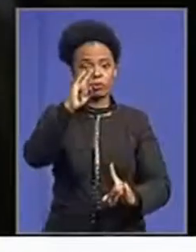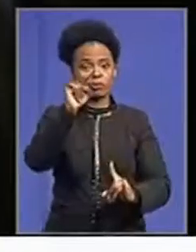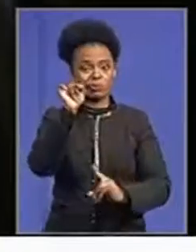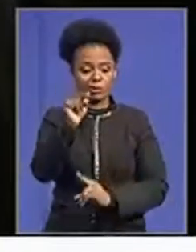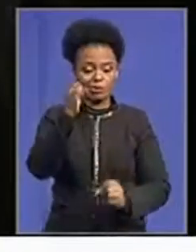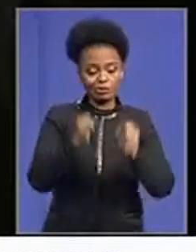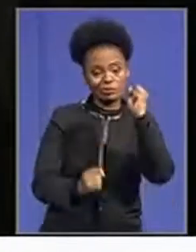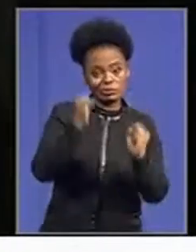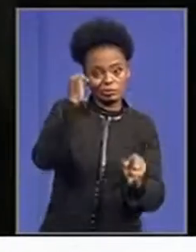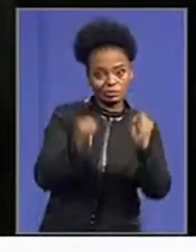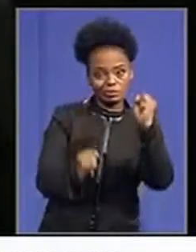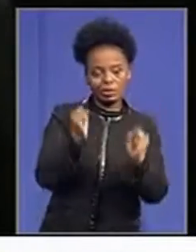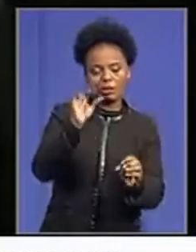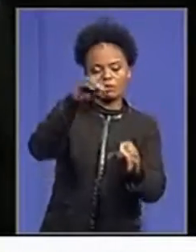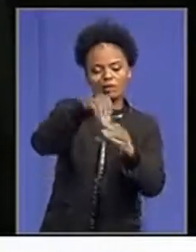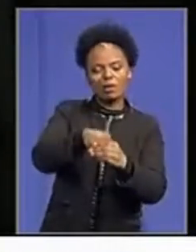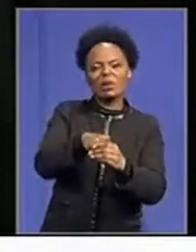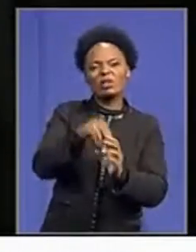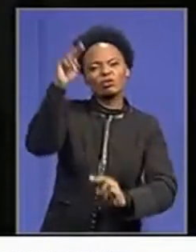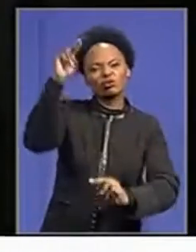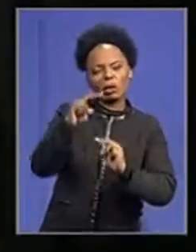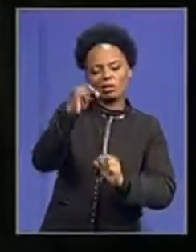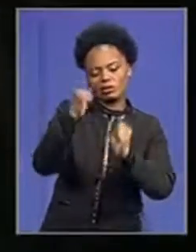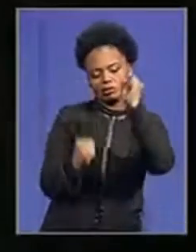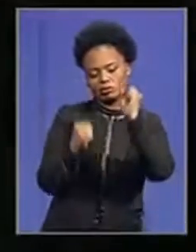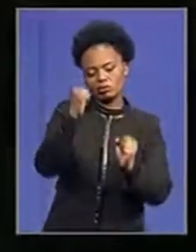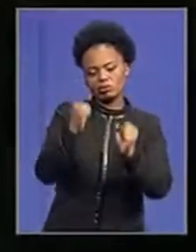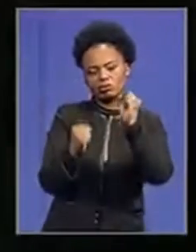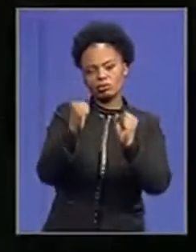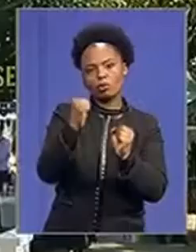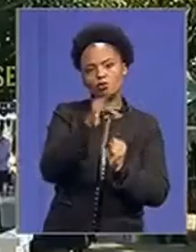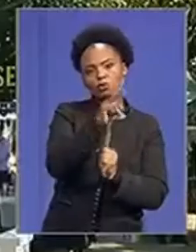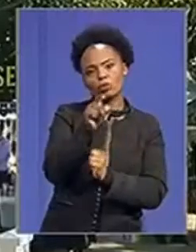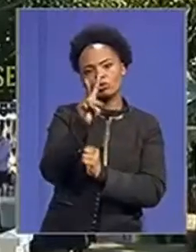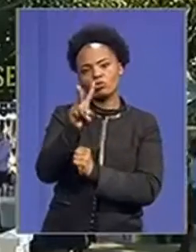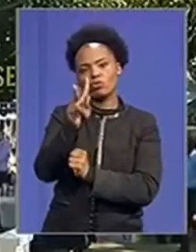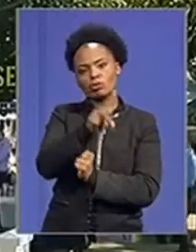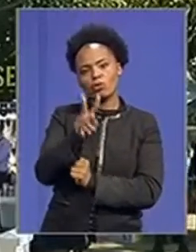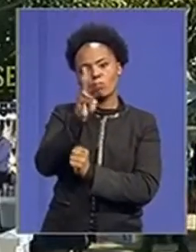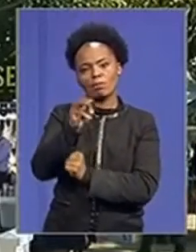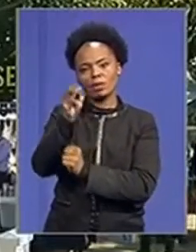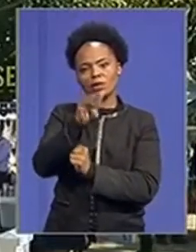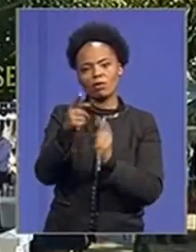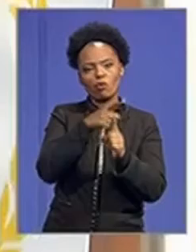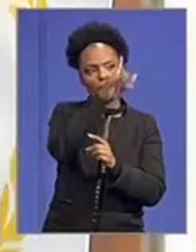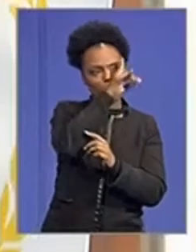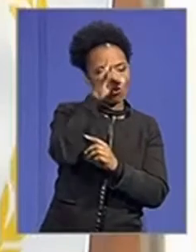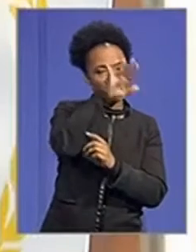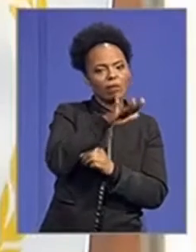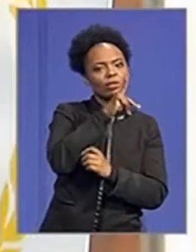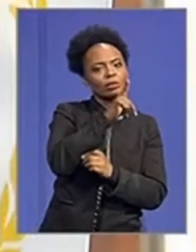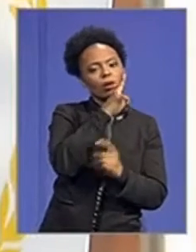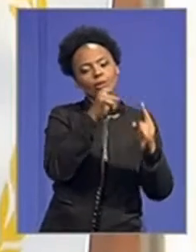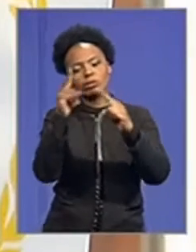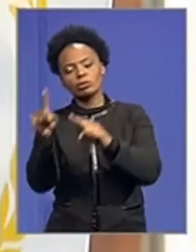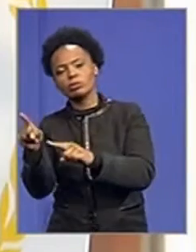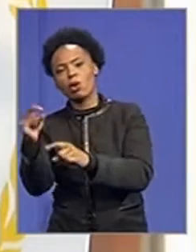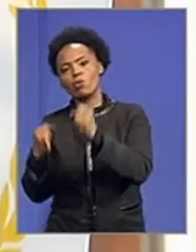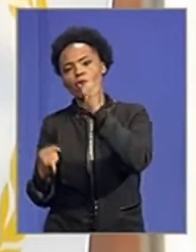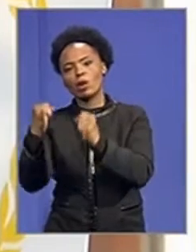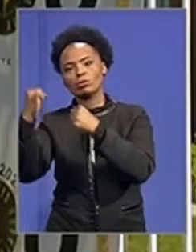ebile karolo ya lebelo le lekgutshwane la dikilometara tse 2.2 ho tloha holong ya toropo Pietermaritzburg ho ya dikantorong tsa Comrades